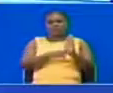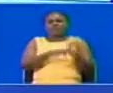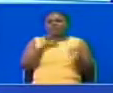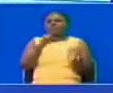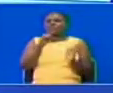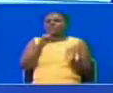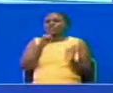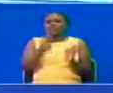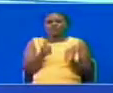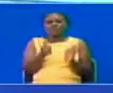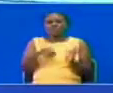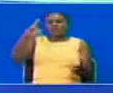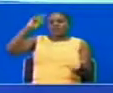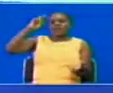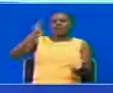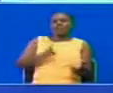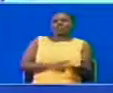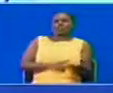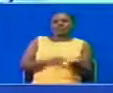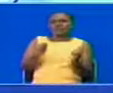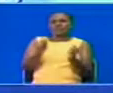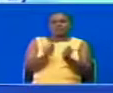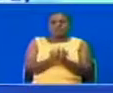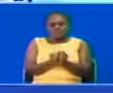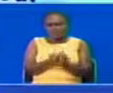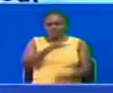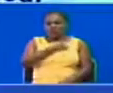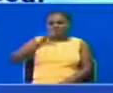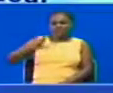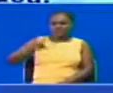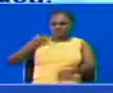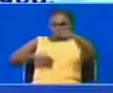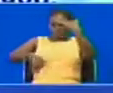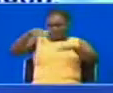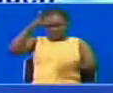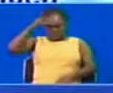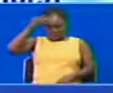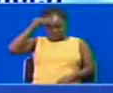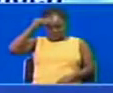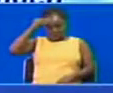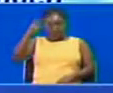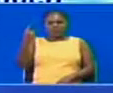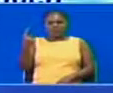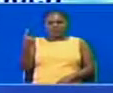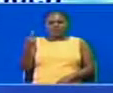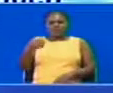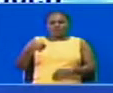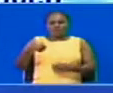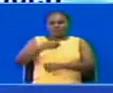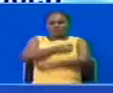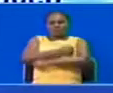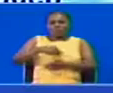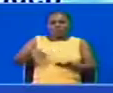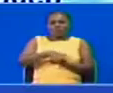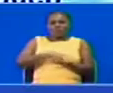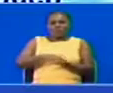necessarily recognized by the Commission for University Education, and they seek to stop it, one of them being the school-based degree